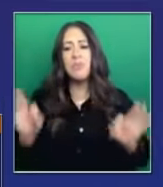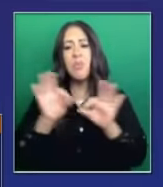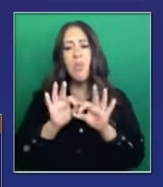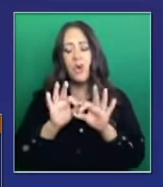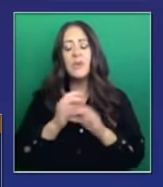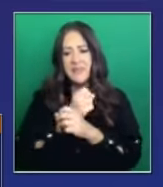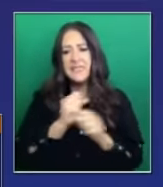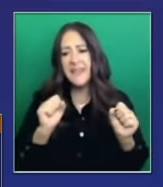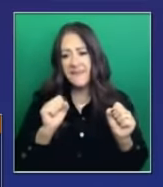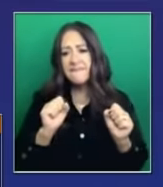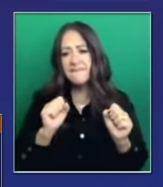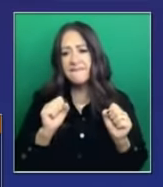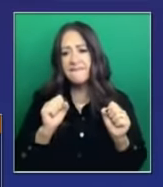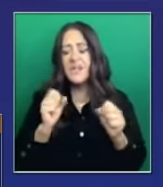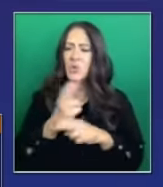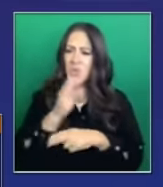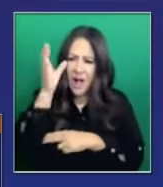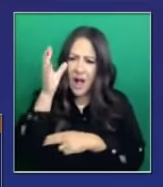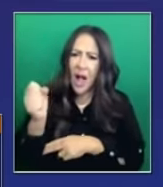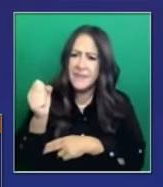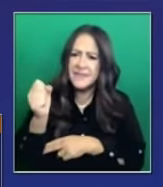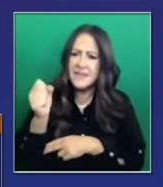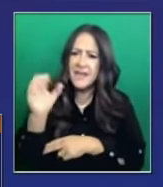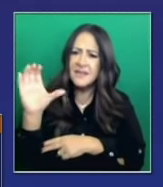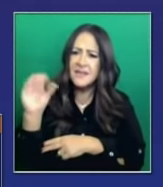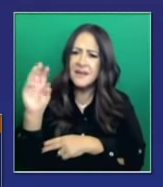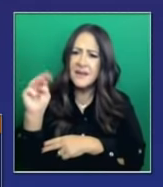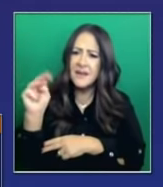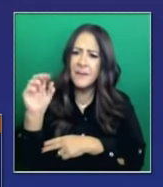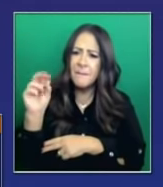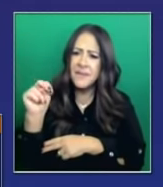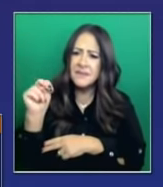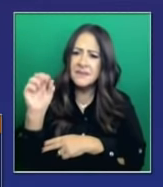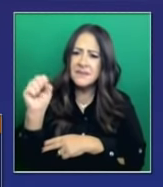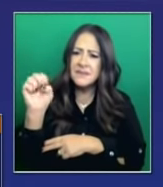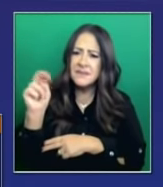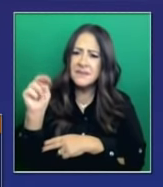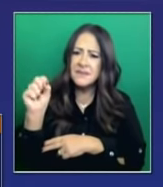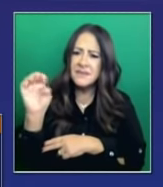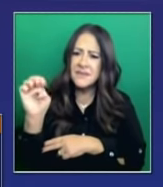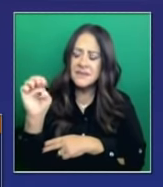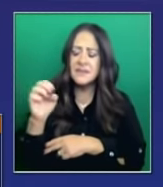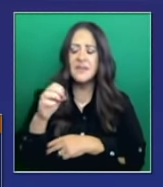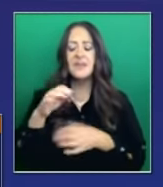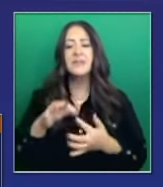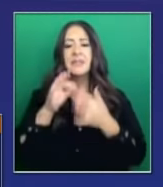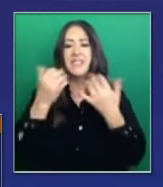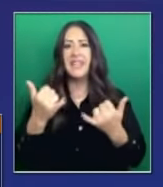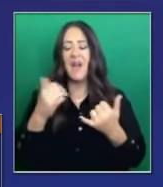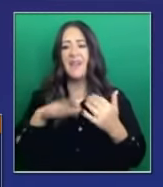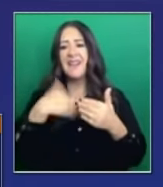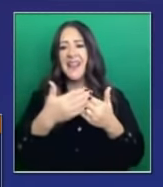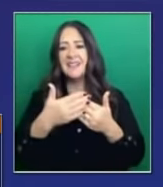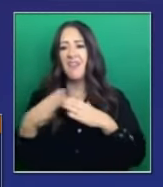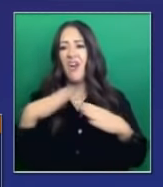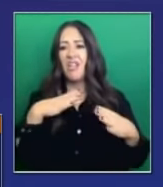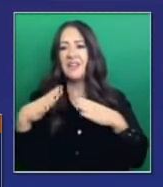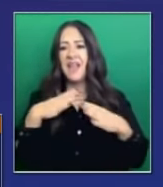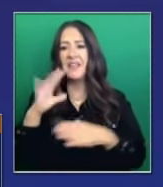and using common sense, particularly on New Year's Eve and through the rest of this holiday. Briefly, we're close